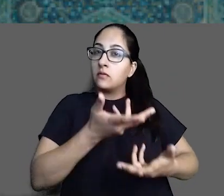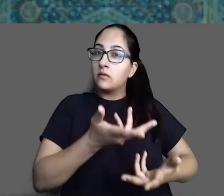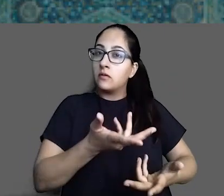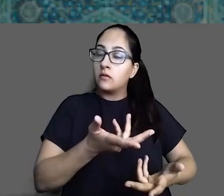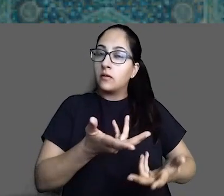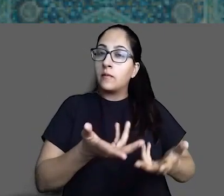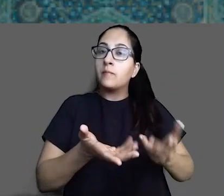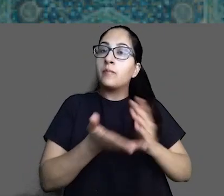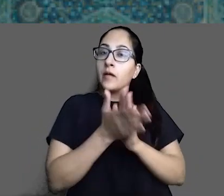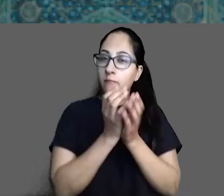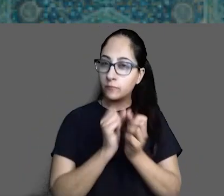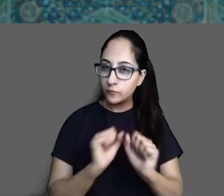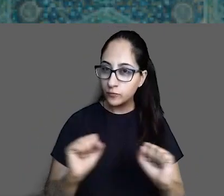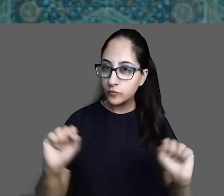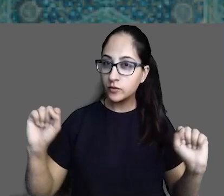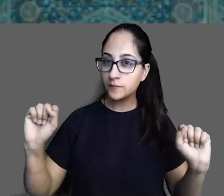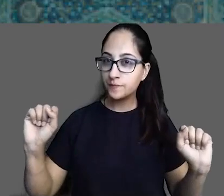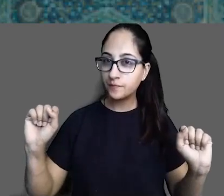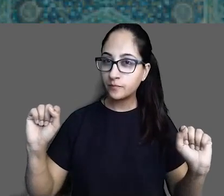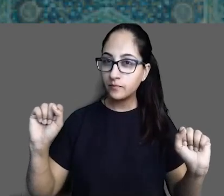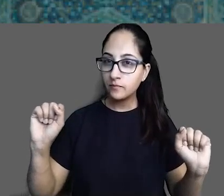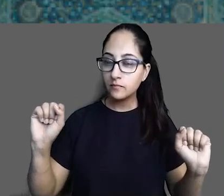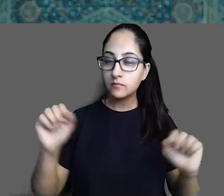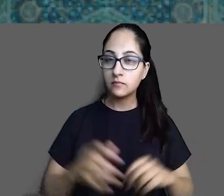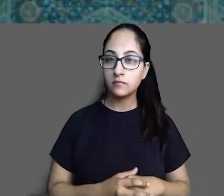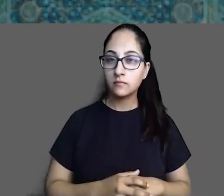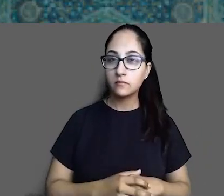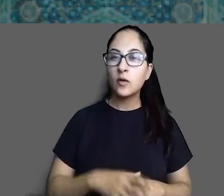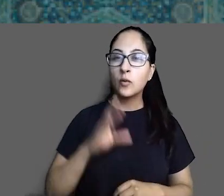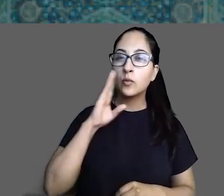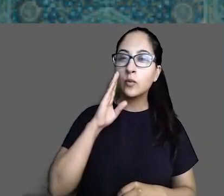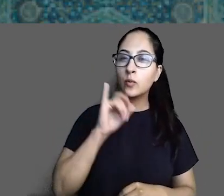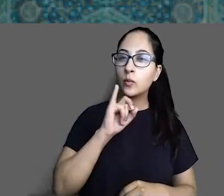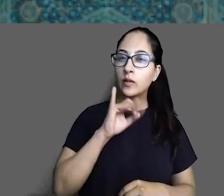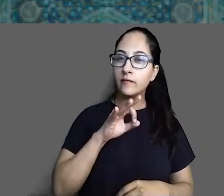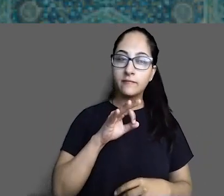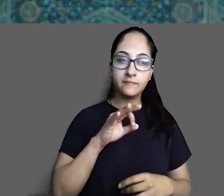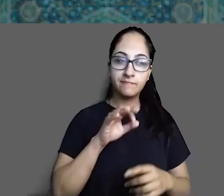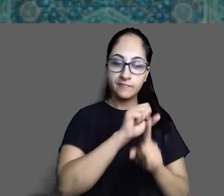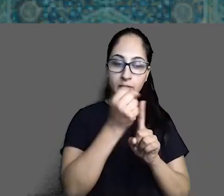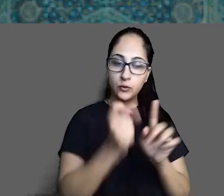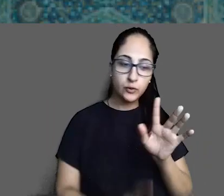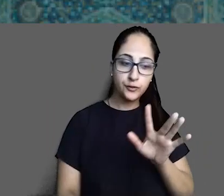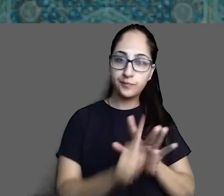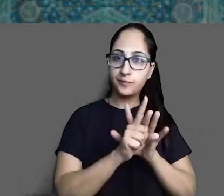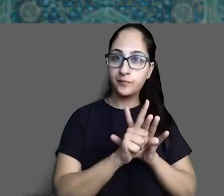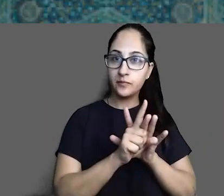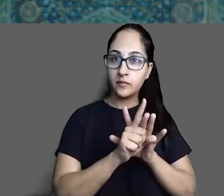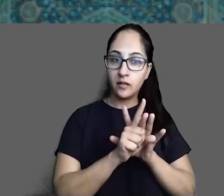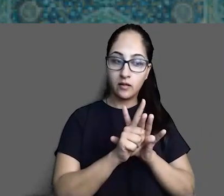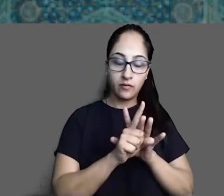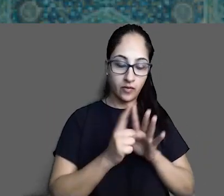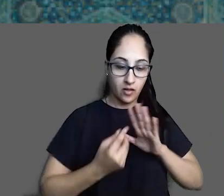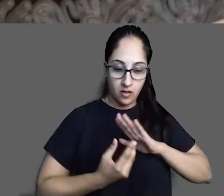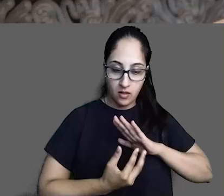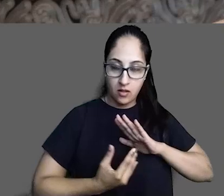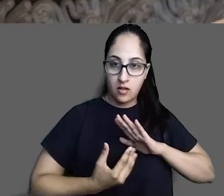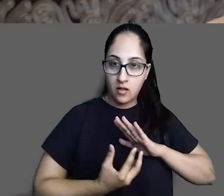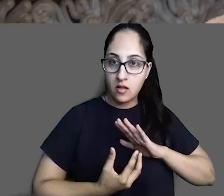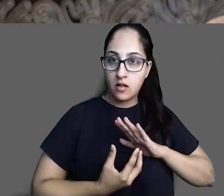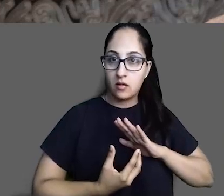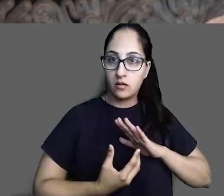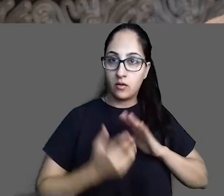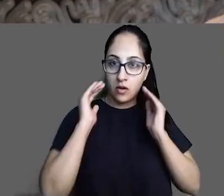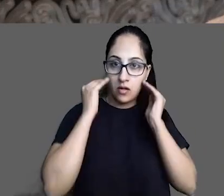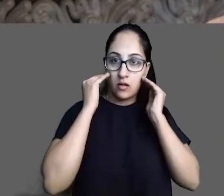lives of a person. When the problem is not fully dealt with, it becomes something akin to a poison. And